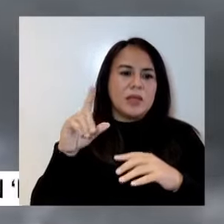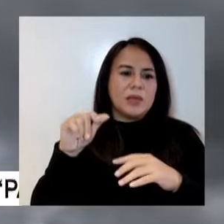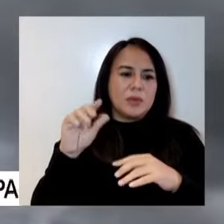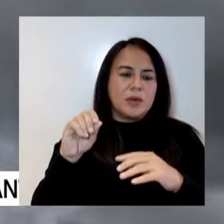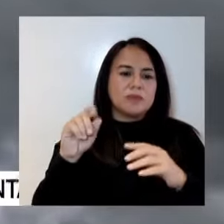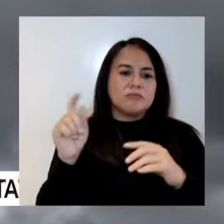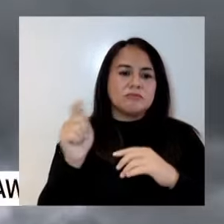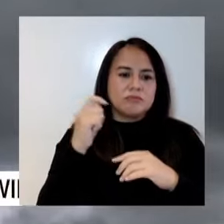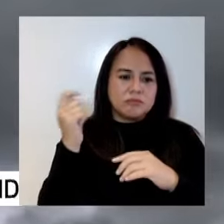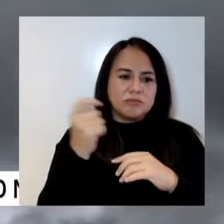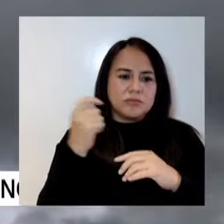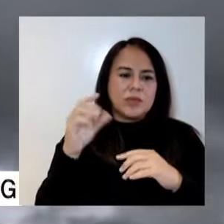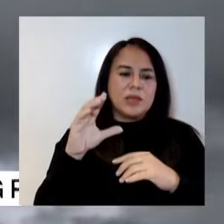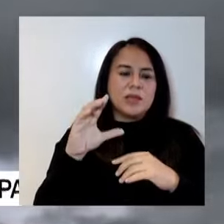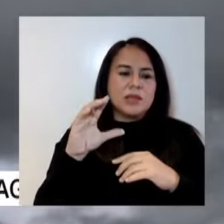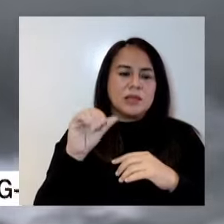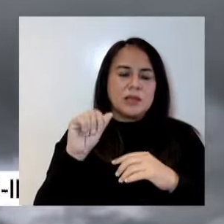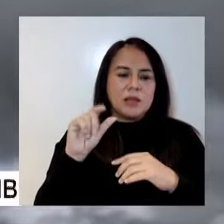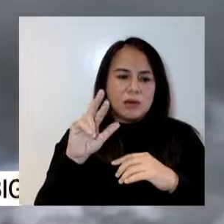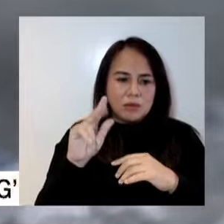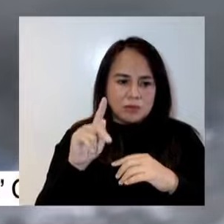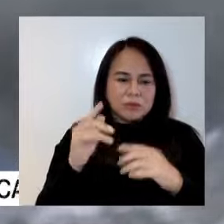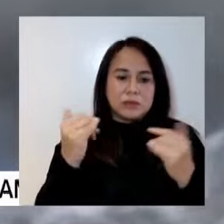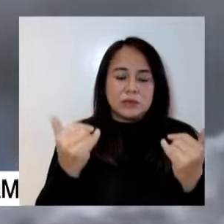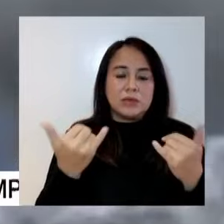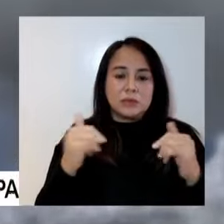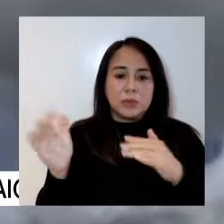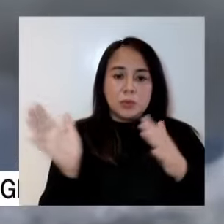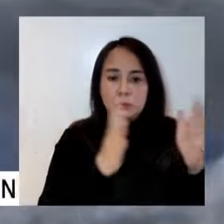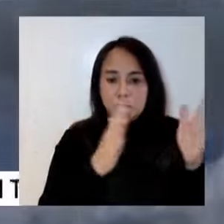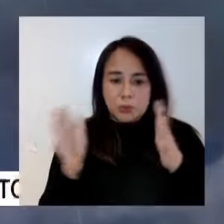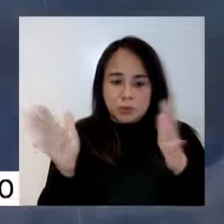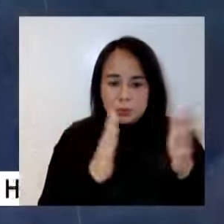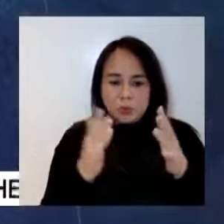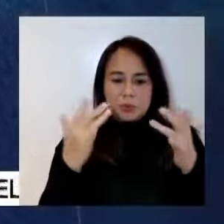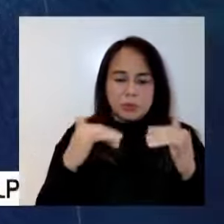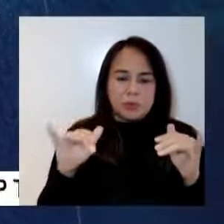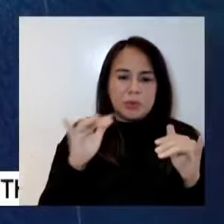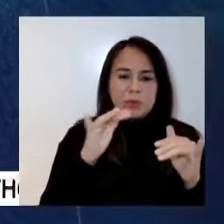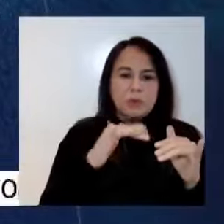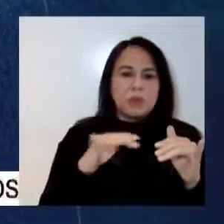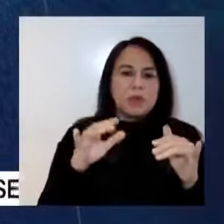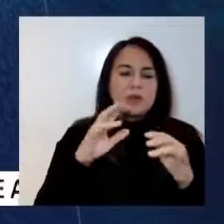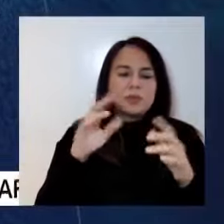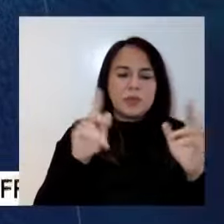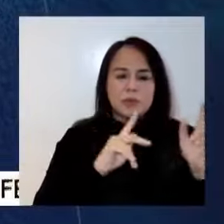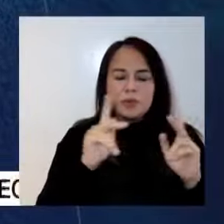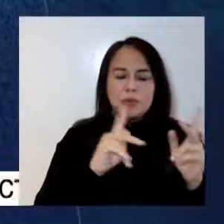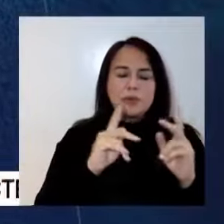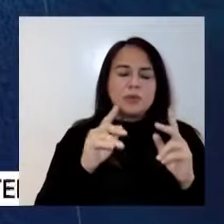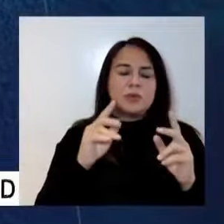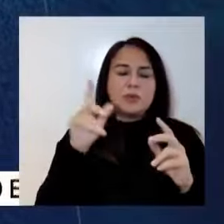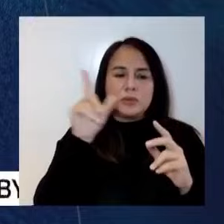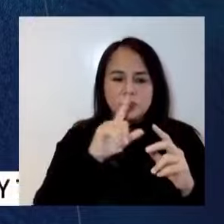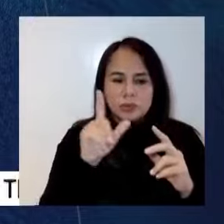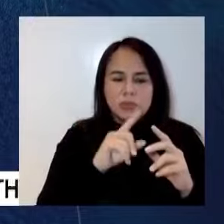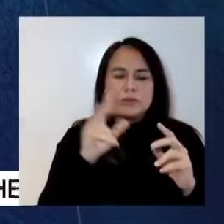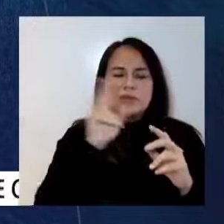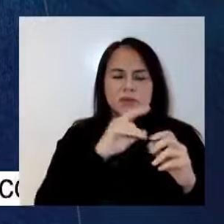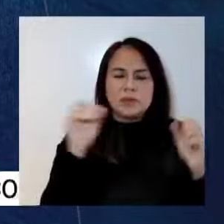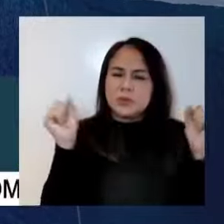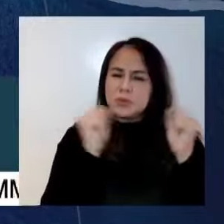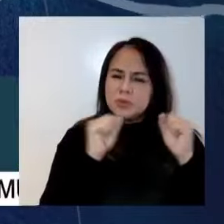City, and Clark, Pampanga. And even as the present Amihan surge is already waning, residents of Luzon and Visayas continue to enjoy breezy conditions and